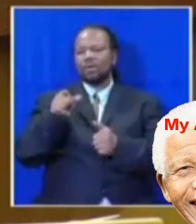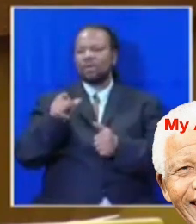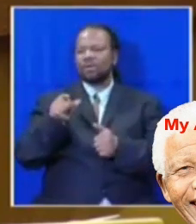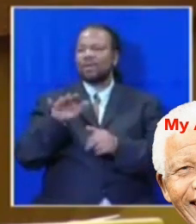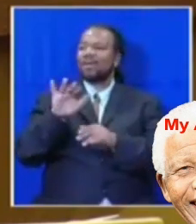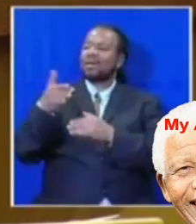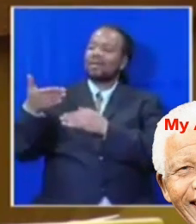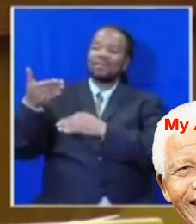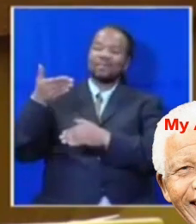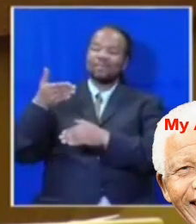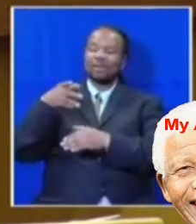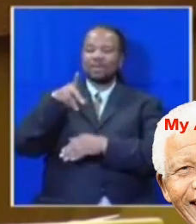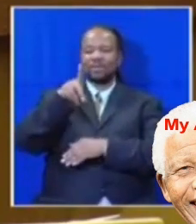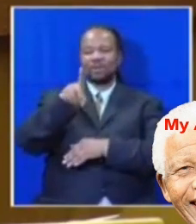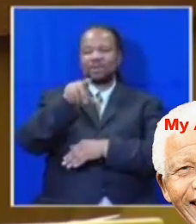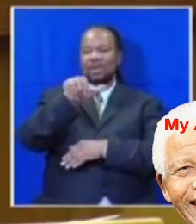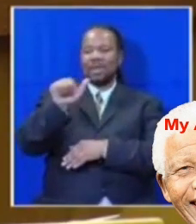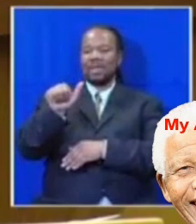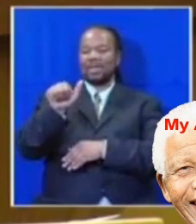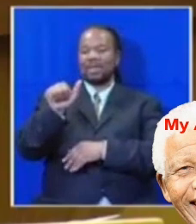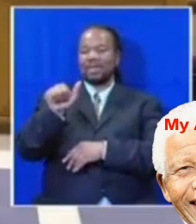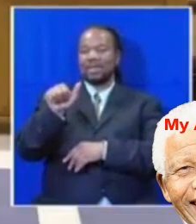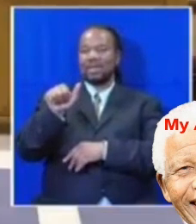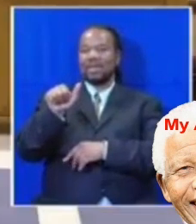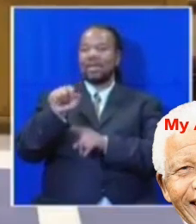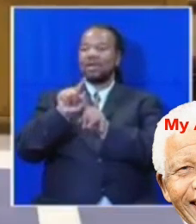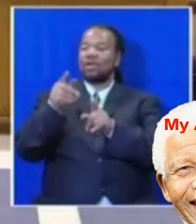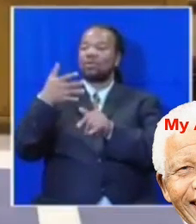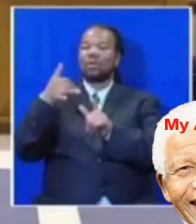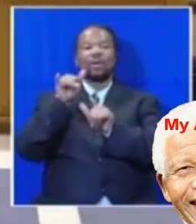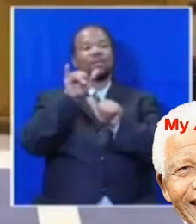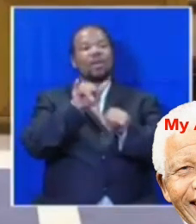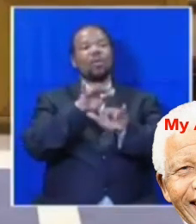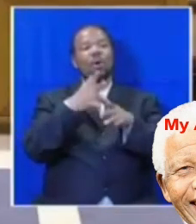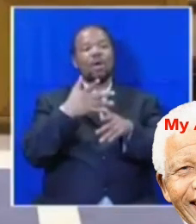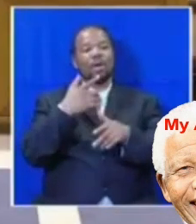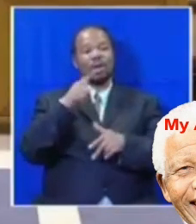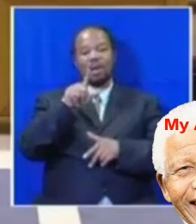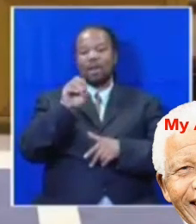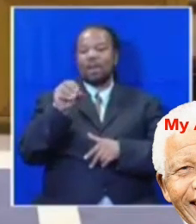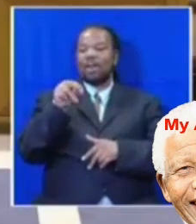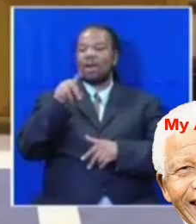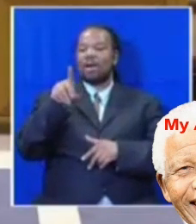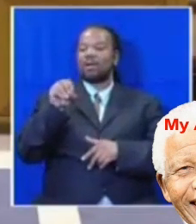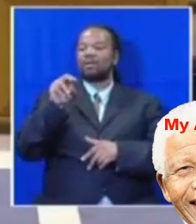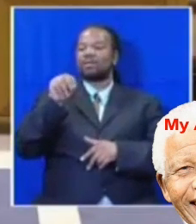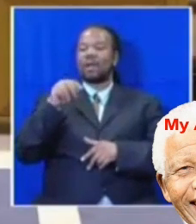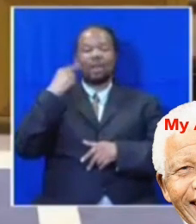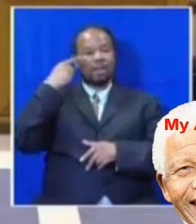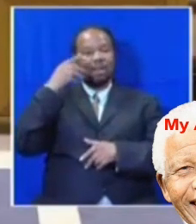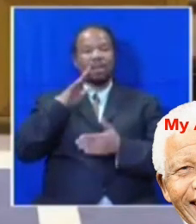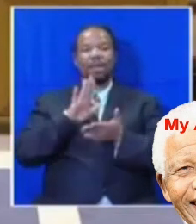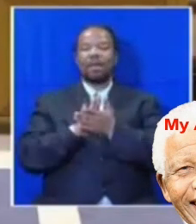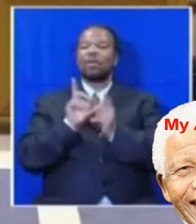DA who are sitting comfortably somewhere in Washington and London, who instructed you to merge with Dr.